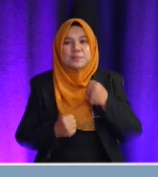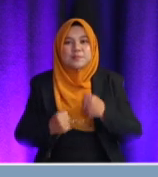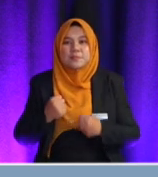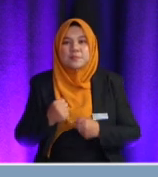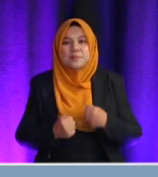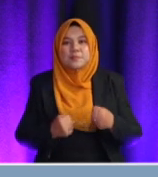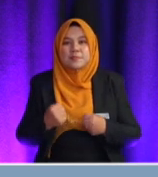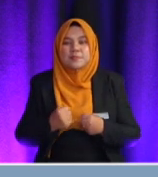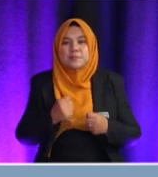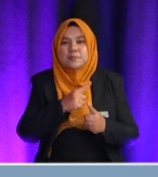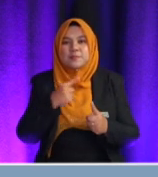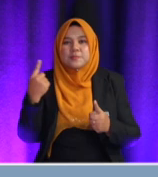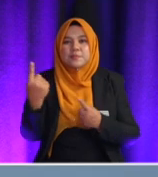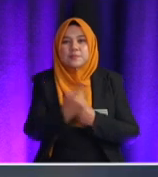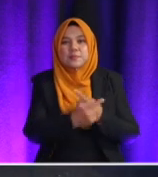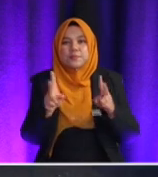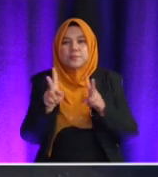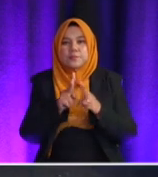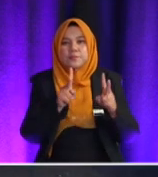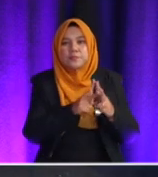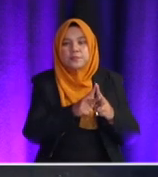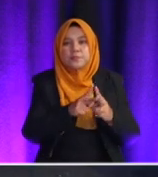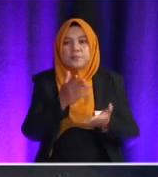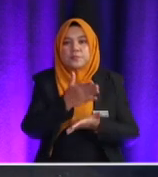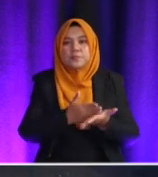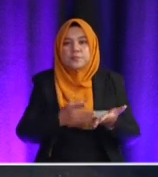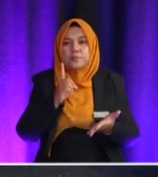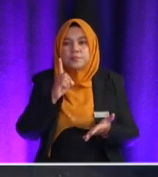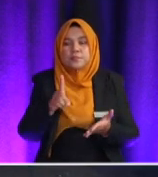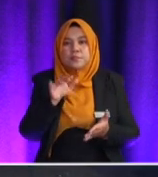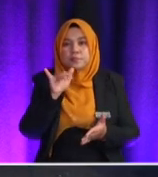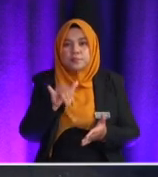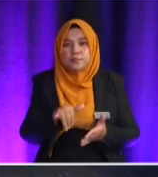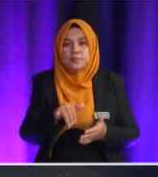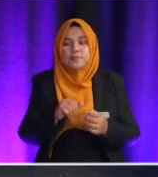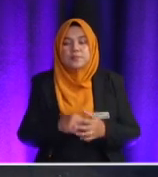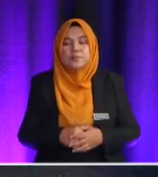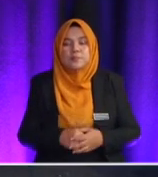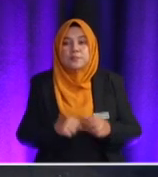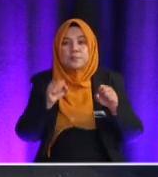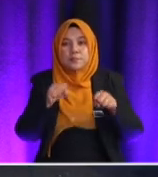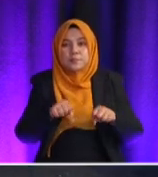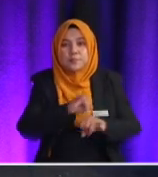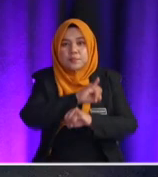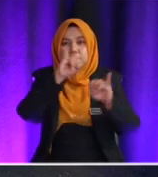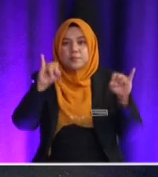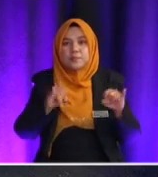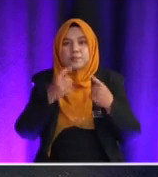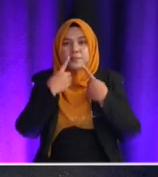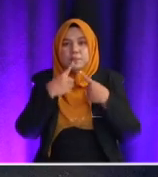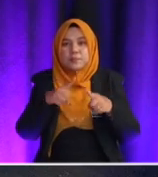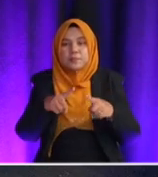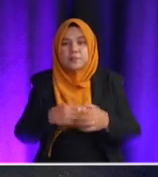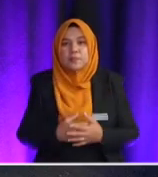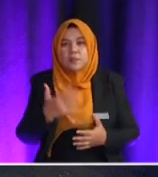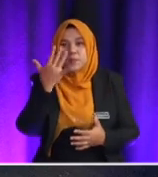around her village. Yeah. But maybe someone with yes there, maybe he or she can justify the answer why he or